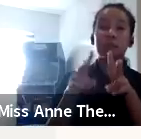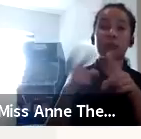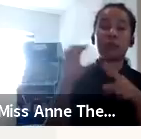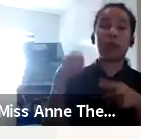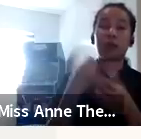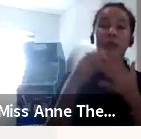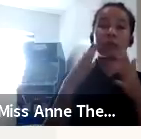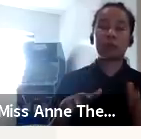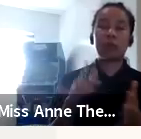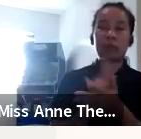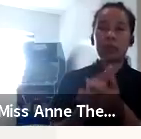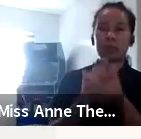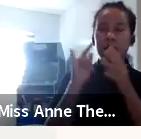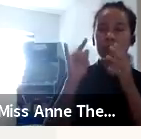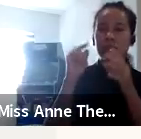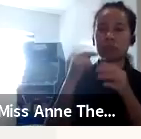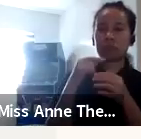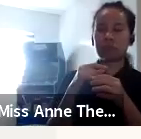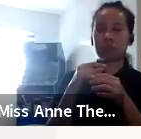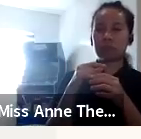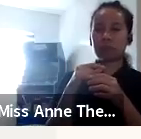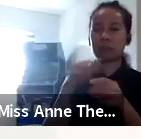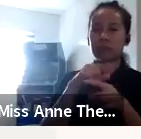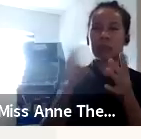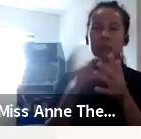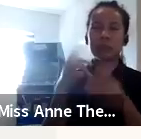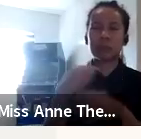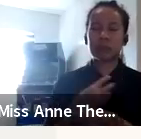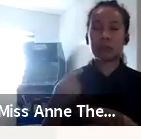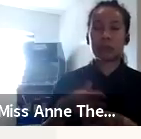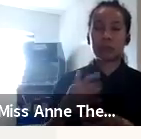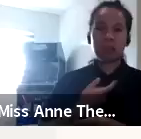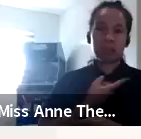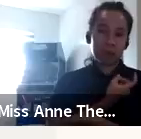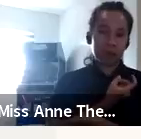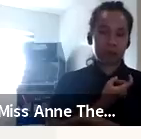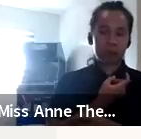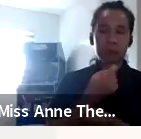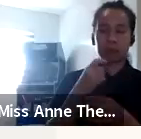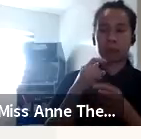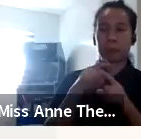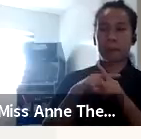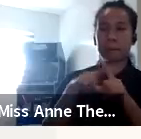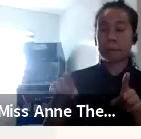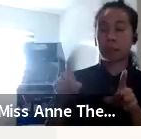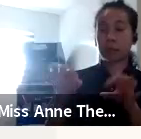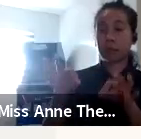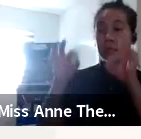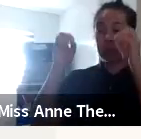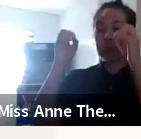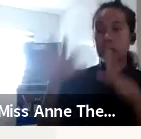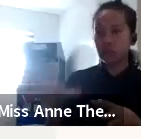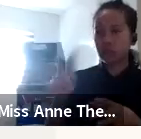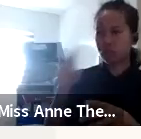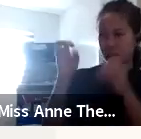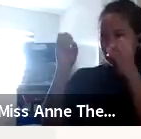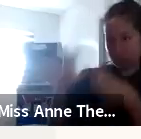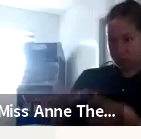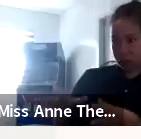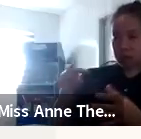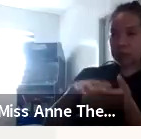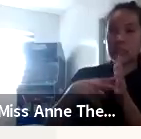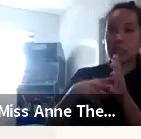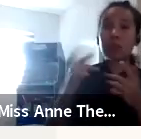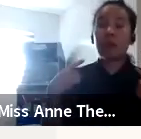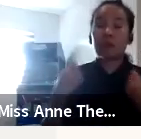naman sometimes hurt us, but the good thing about it is teacher ka pa naman, you need to inspire. You're a teacher, you